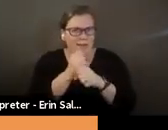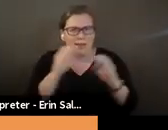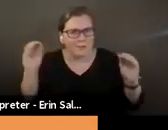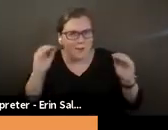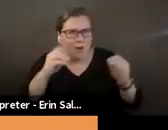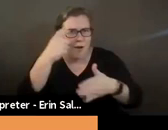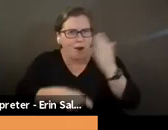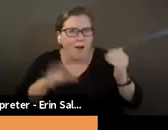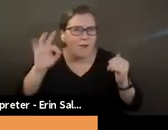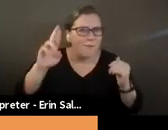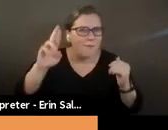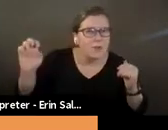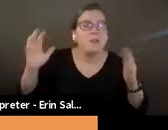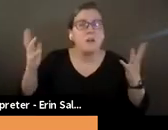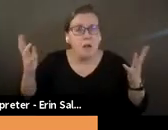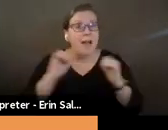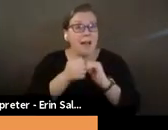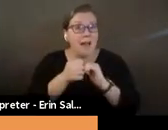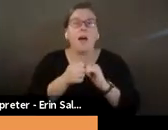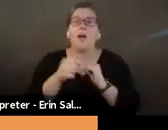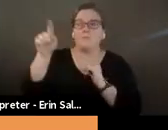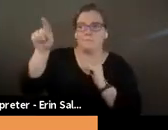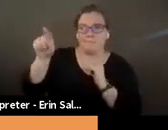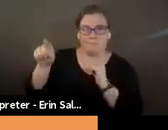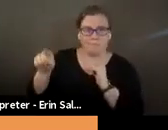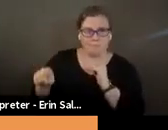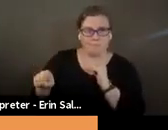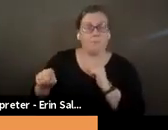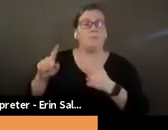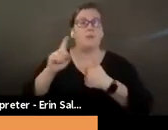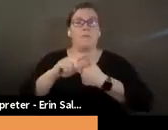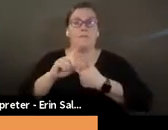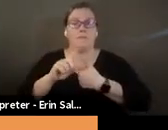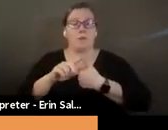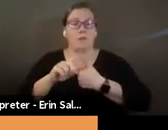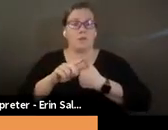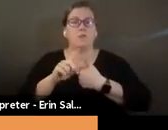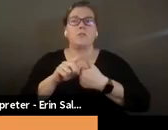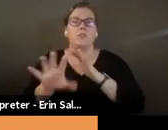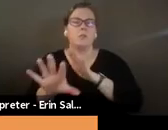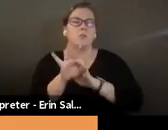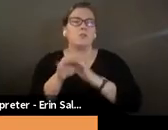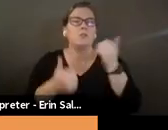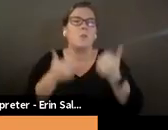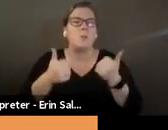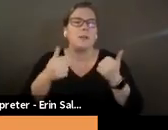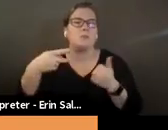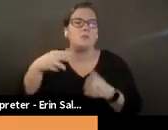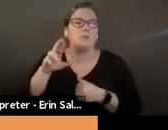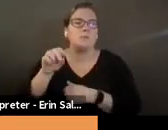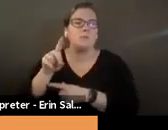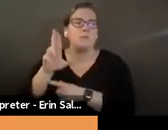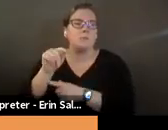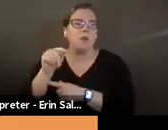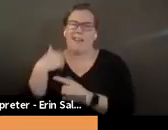anything. The first step would be that you choose a product. We have a different range of products to